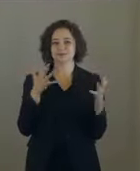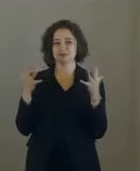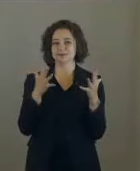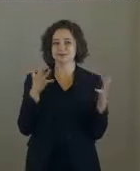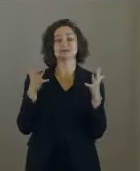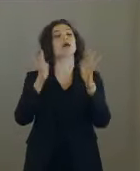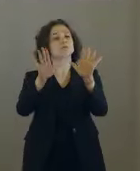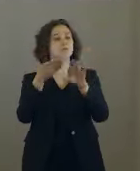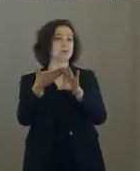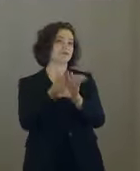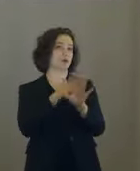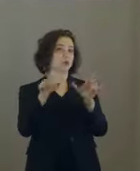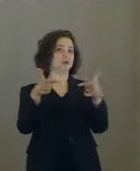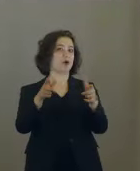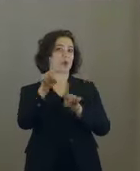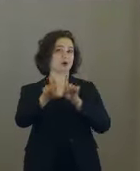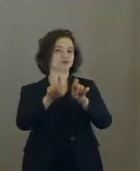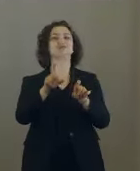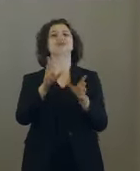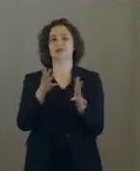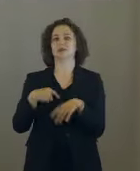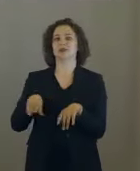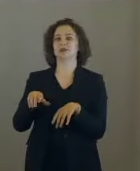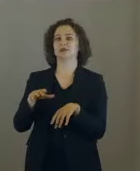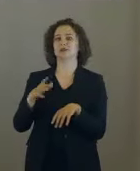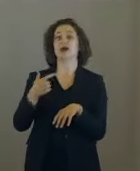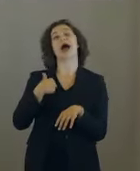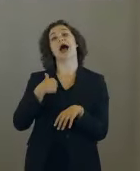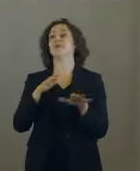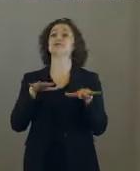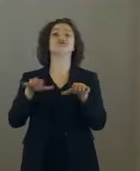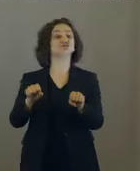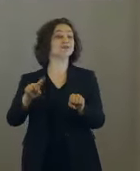Before I open this up to questions, I'm just going to exercise the chair's prerogative and take the first question.